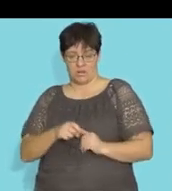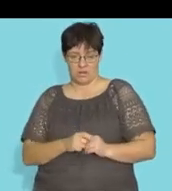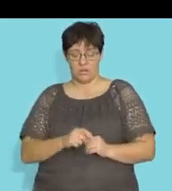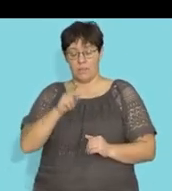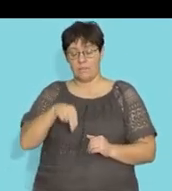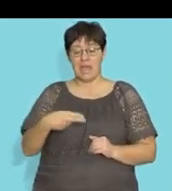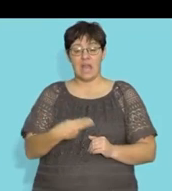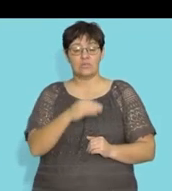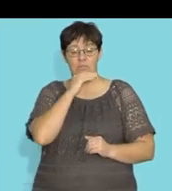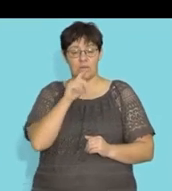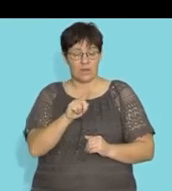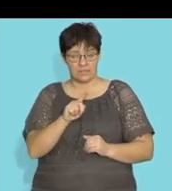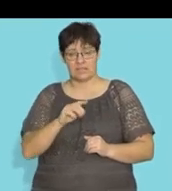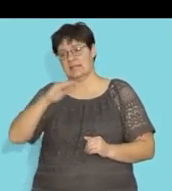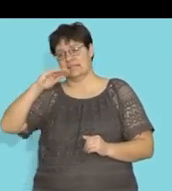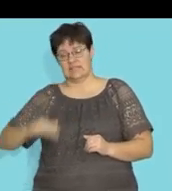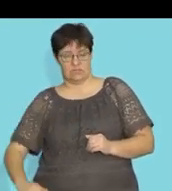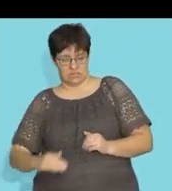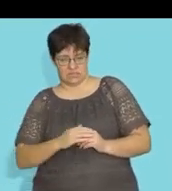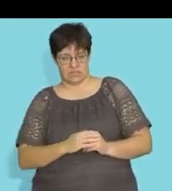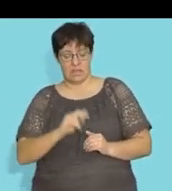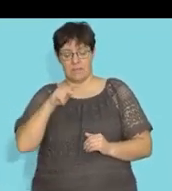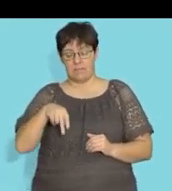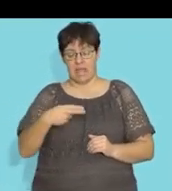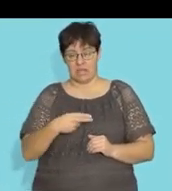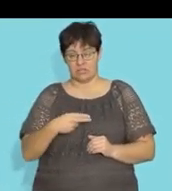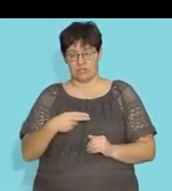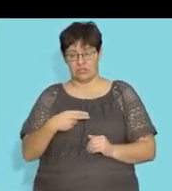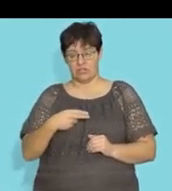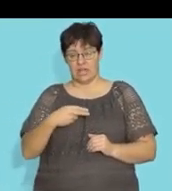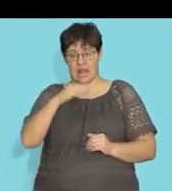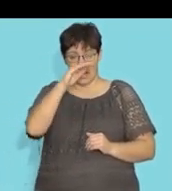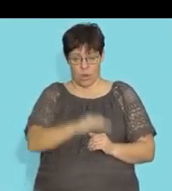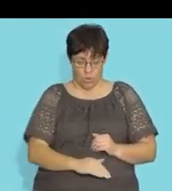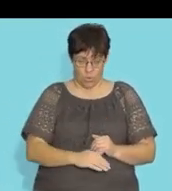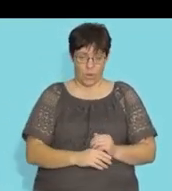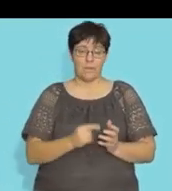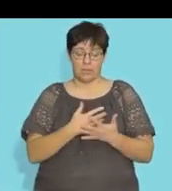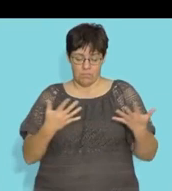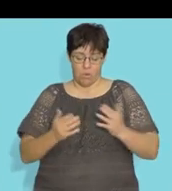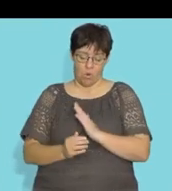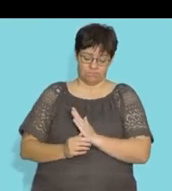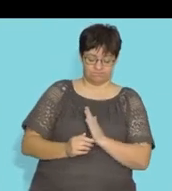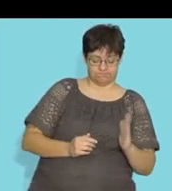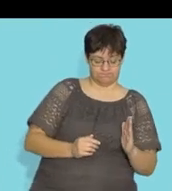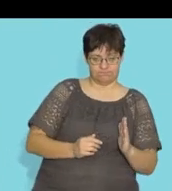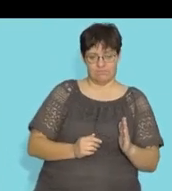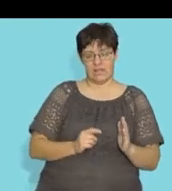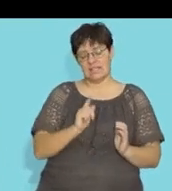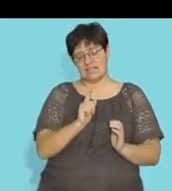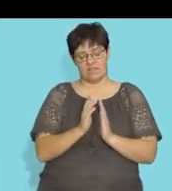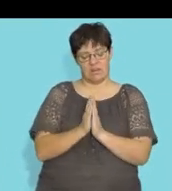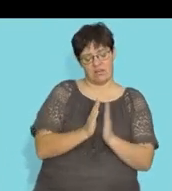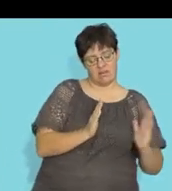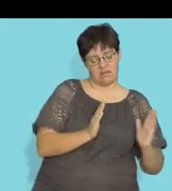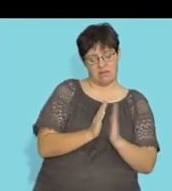pH will decrease. And a decrease in pH actually means more between 7, from